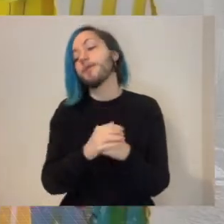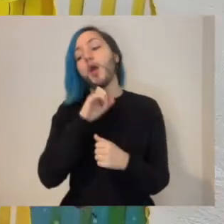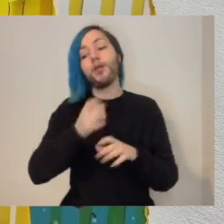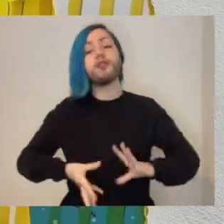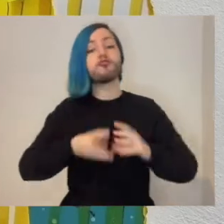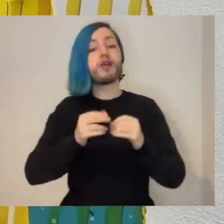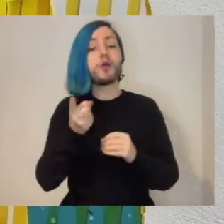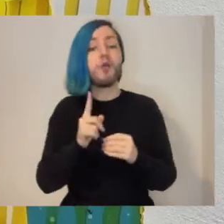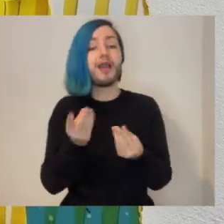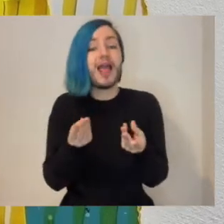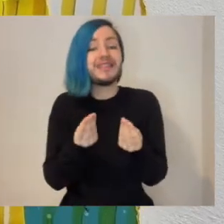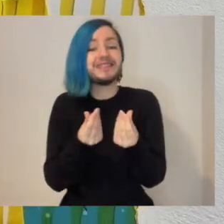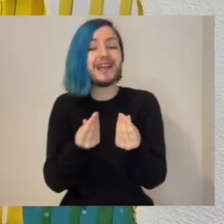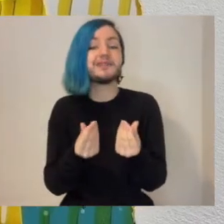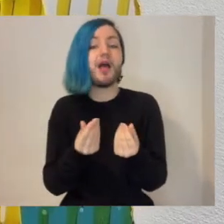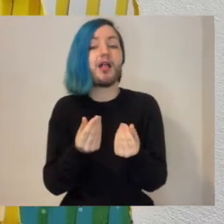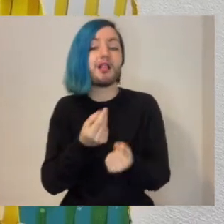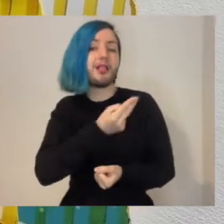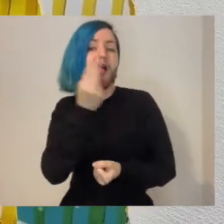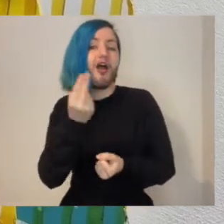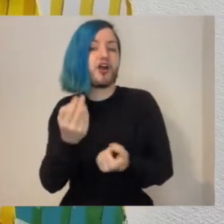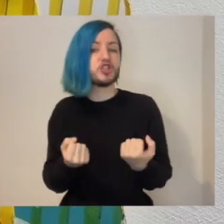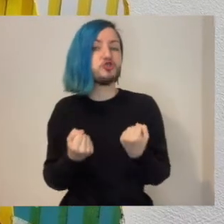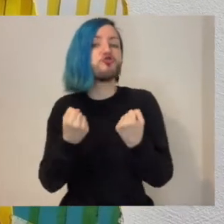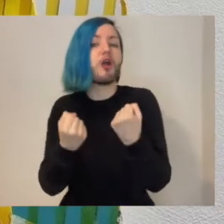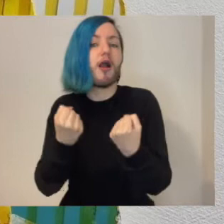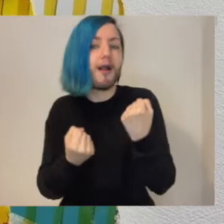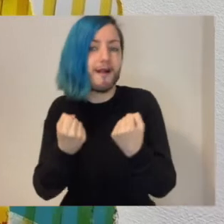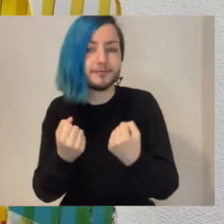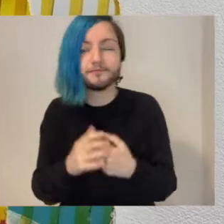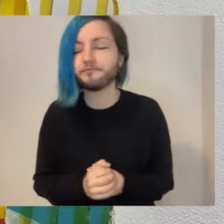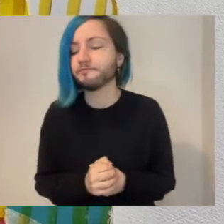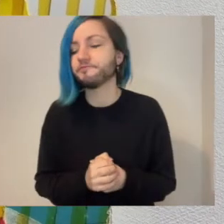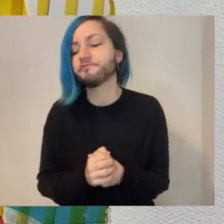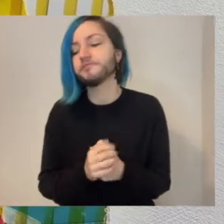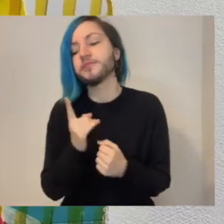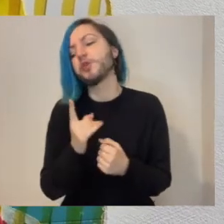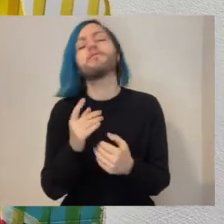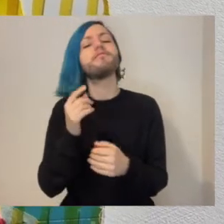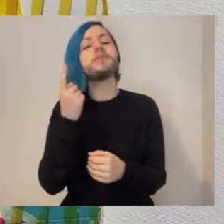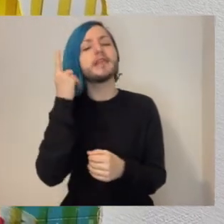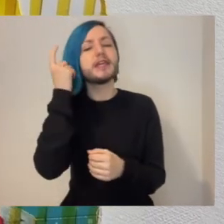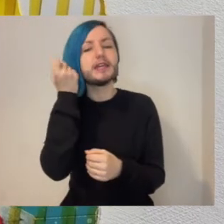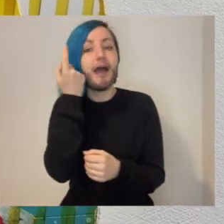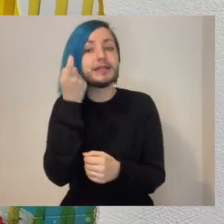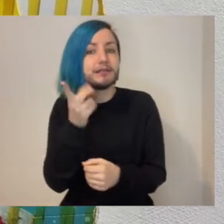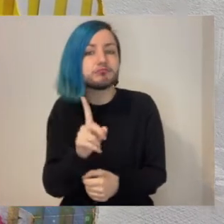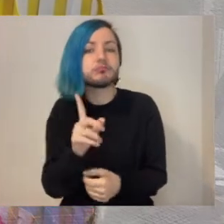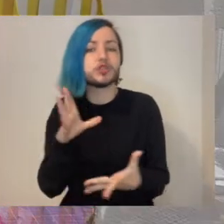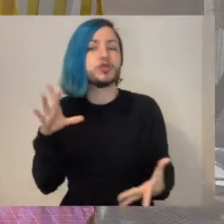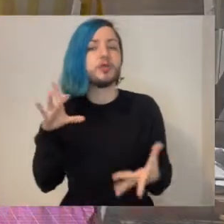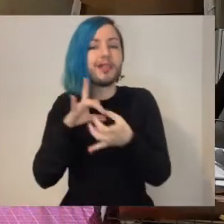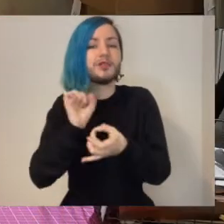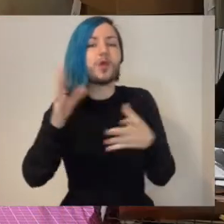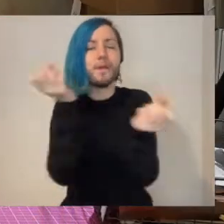make a textiles art truck. And the idea is it's to sort of engage with your imagination,